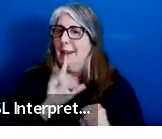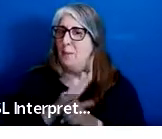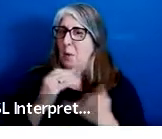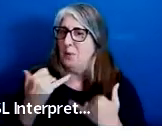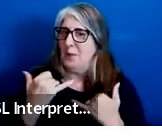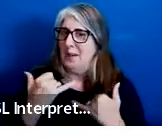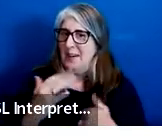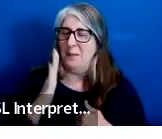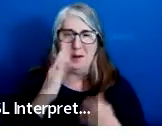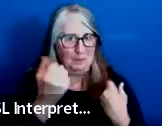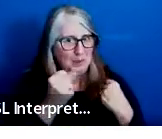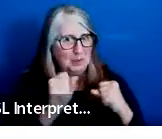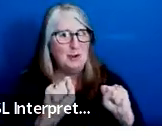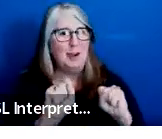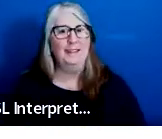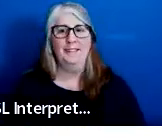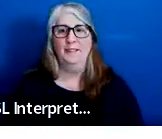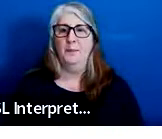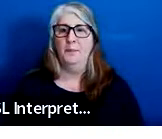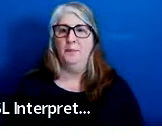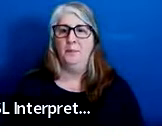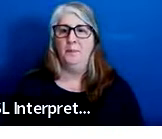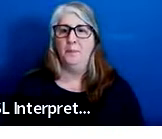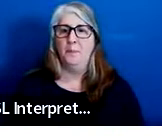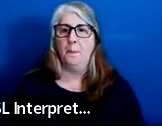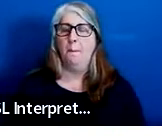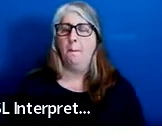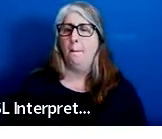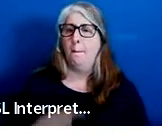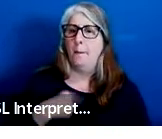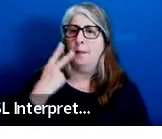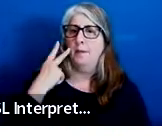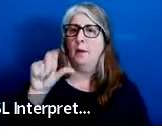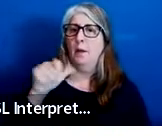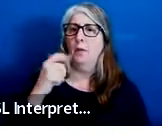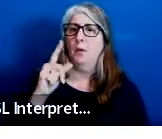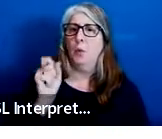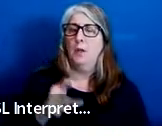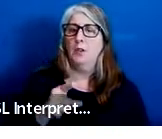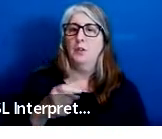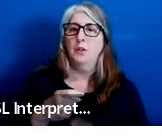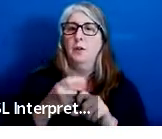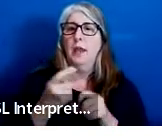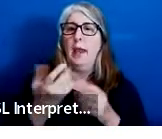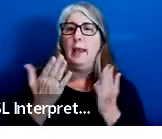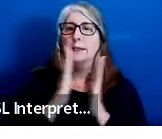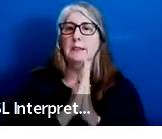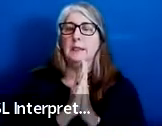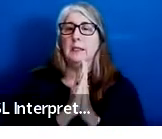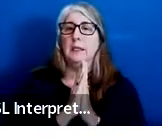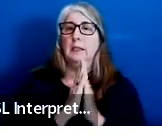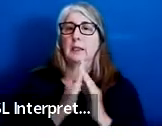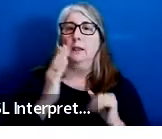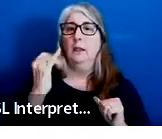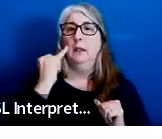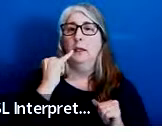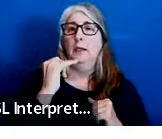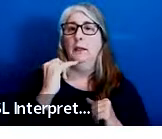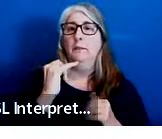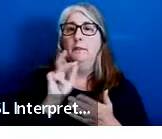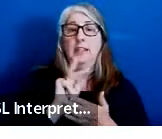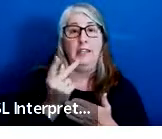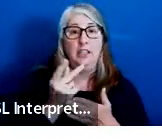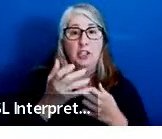try. I did see a question from asking if kitchen